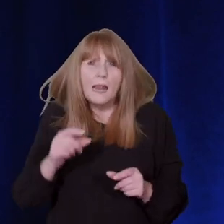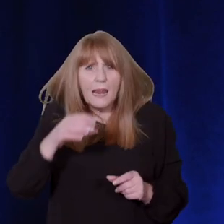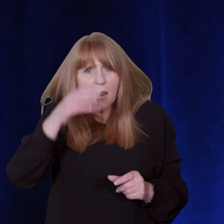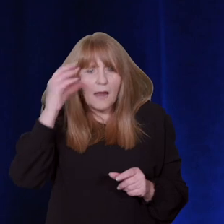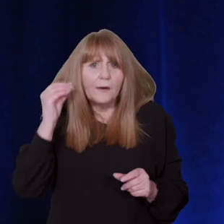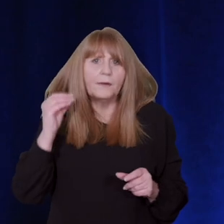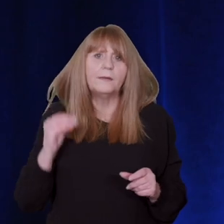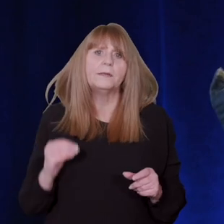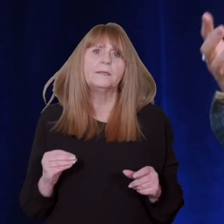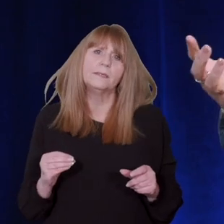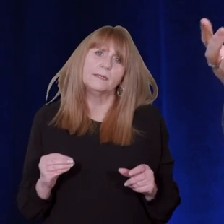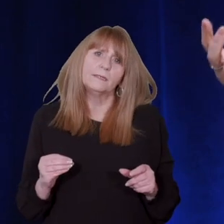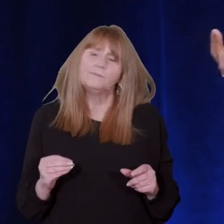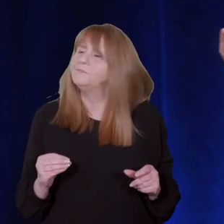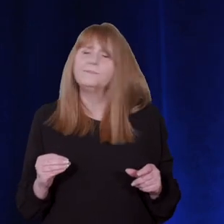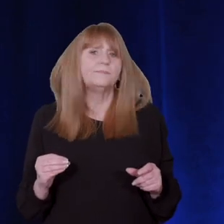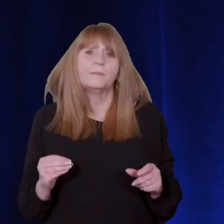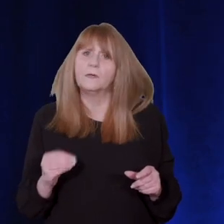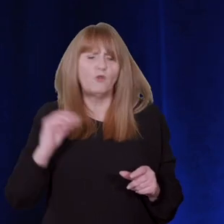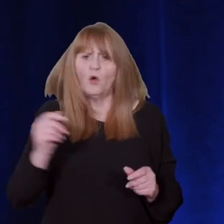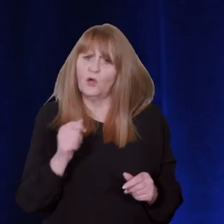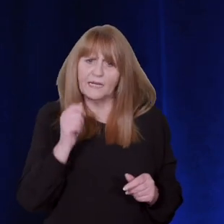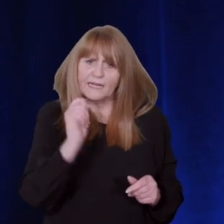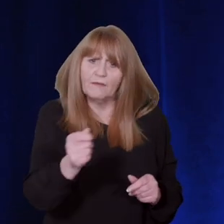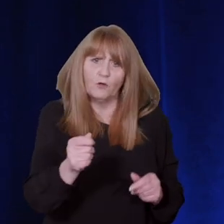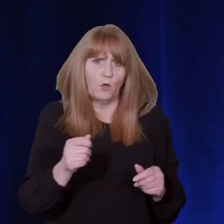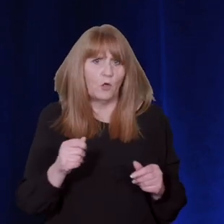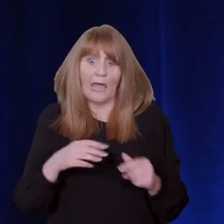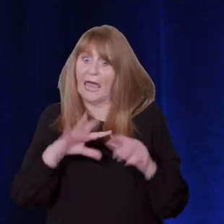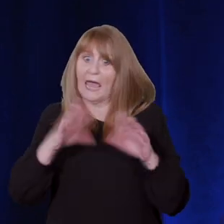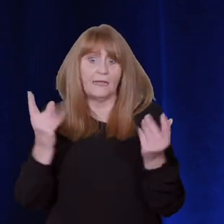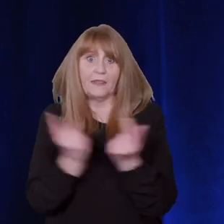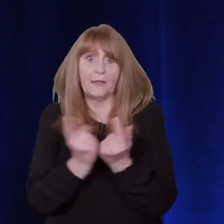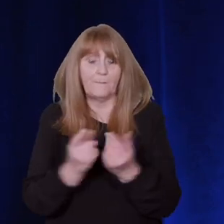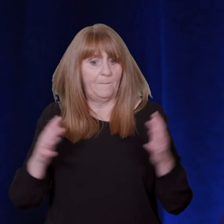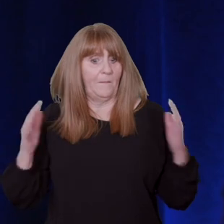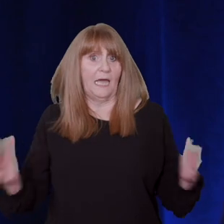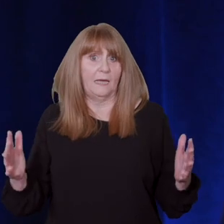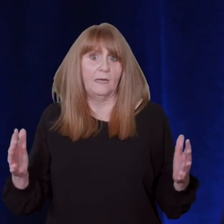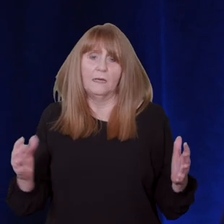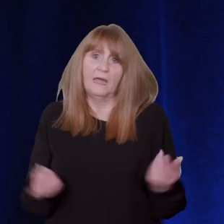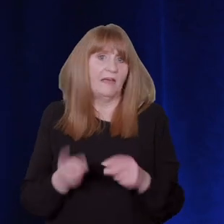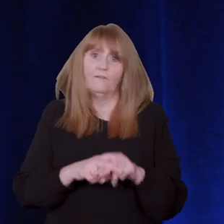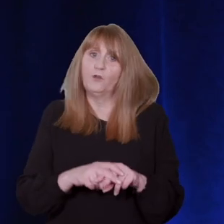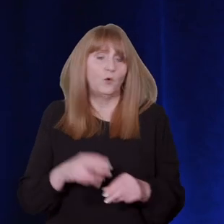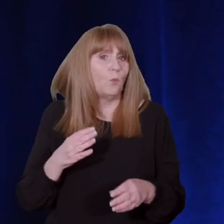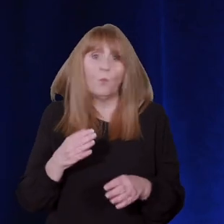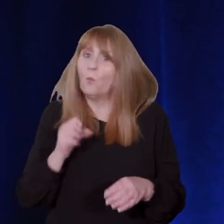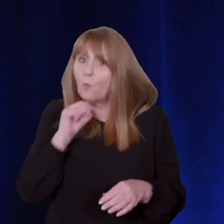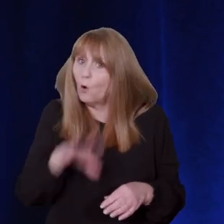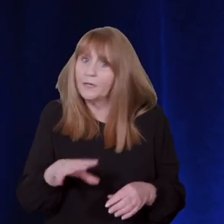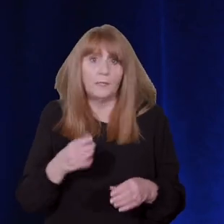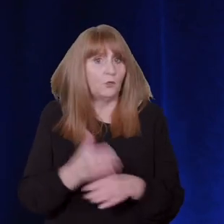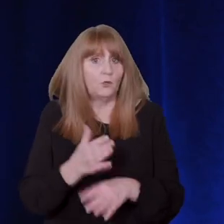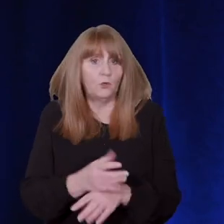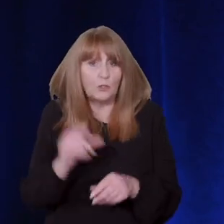he's asking you to do. He'll not give you a big task if you won't be willing to stop for the small task. The Holy Ghost takes you on that journey and